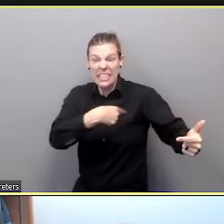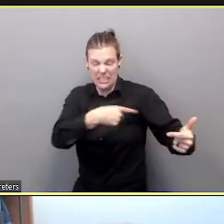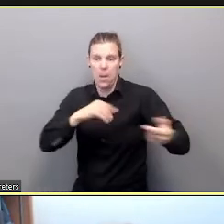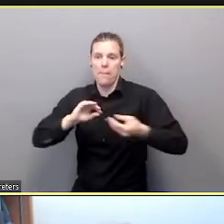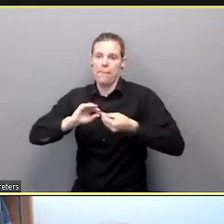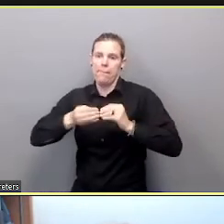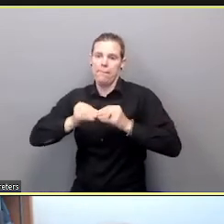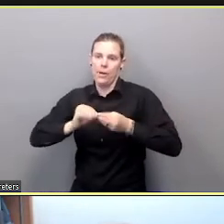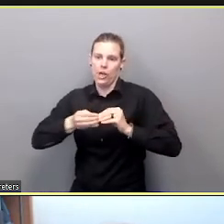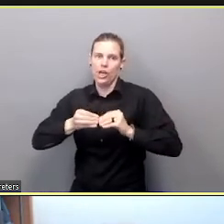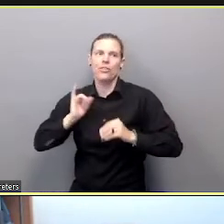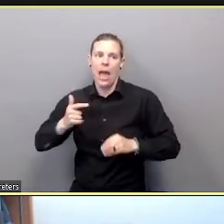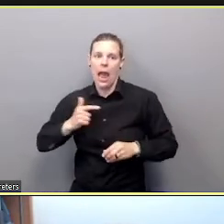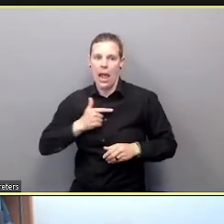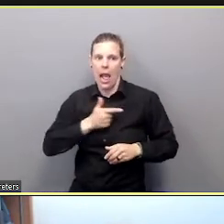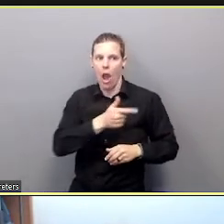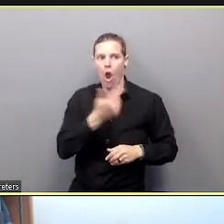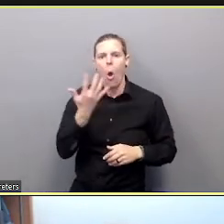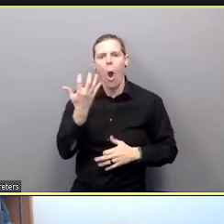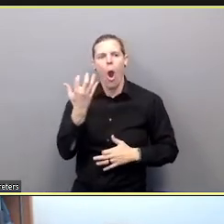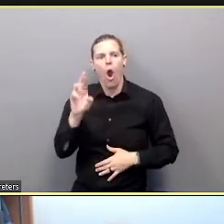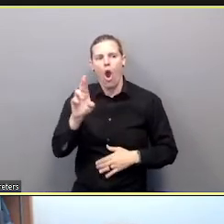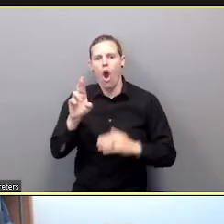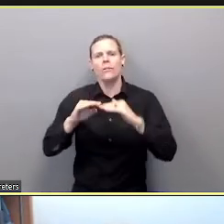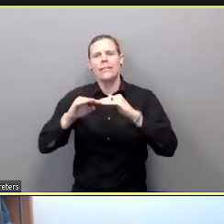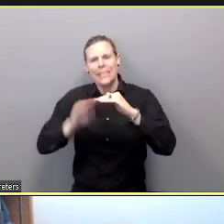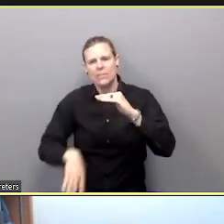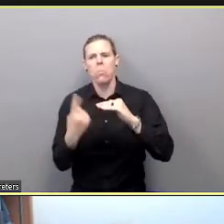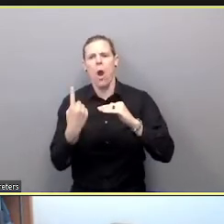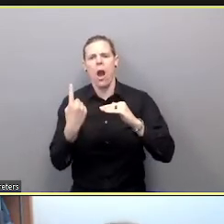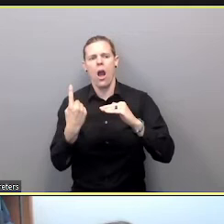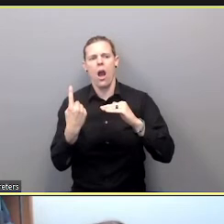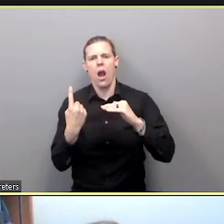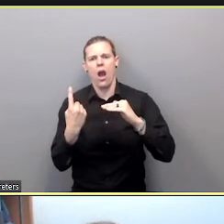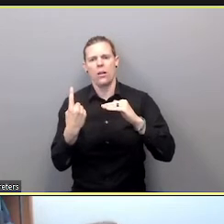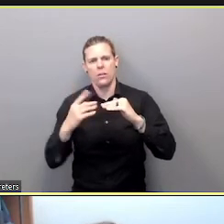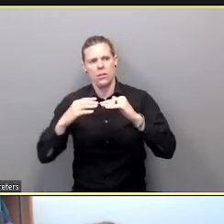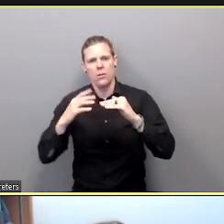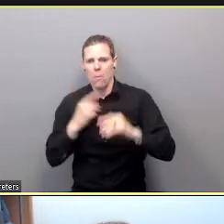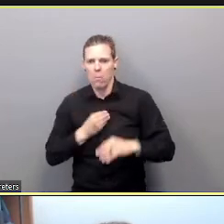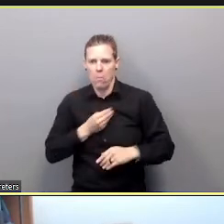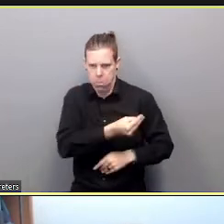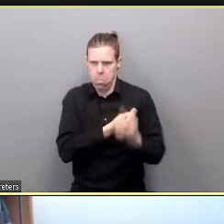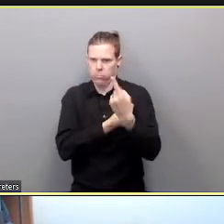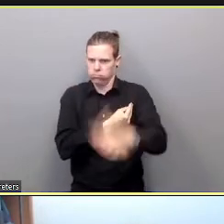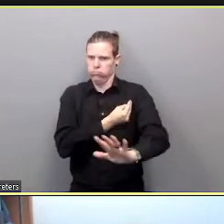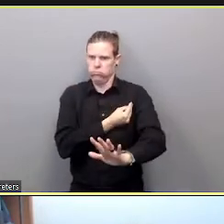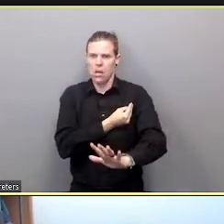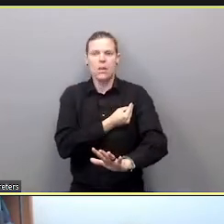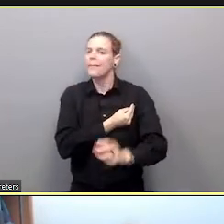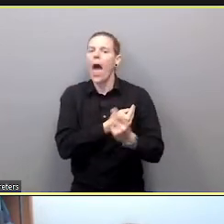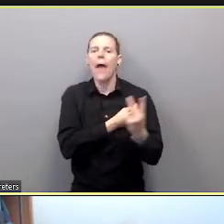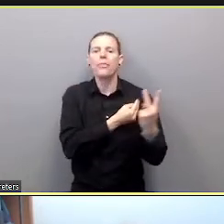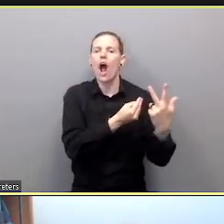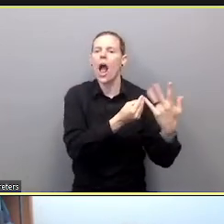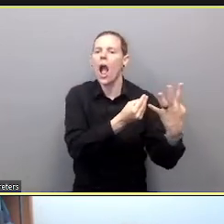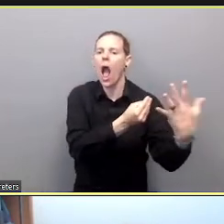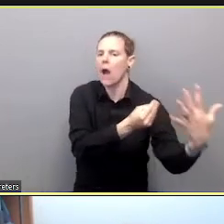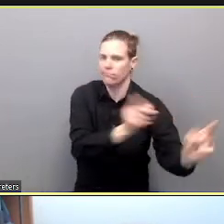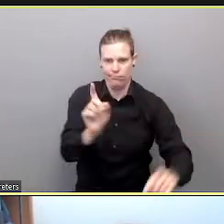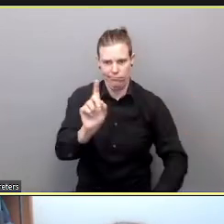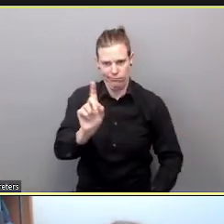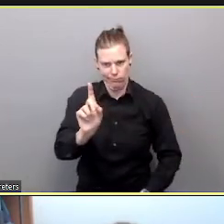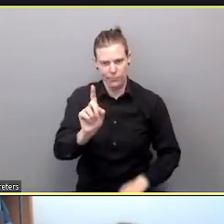this number under 1. And if it's under 1, if it continues to remain under 1, we hope